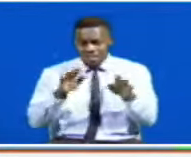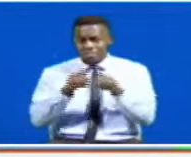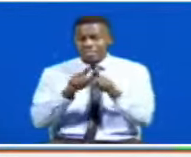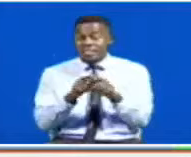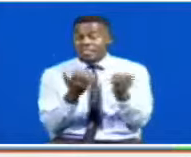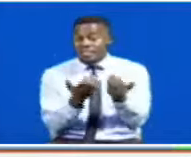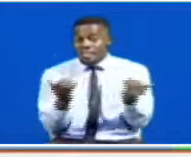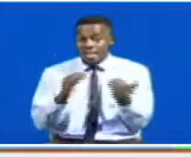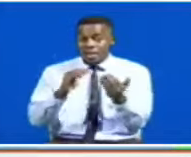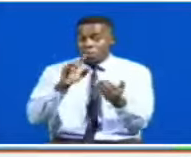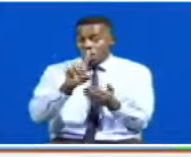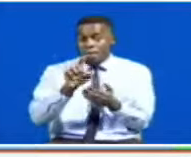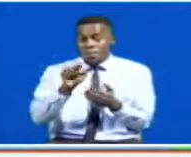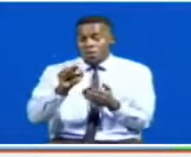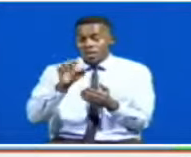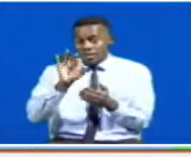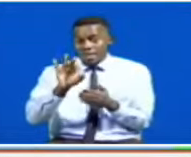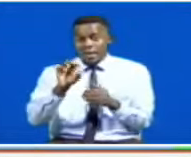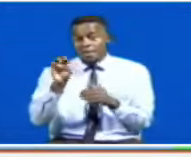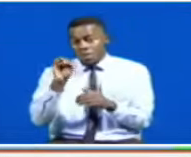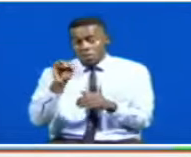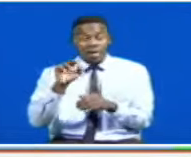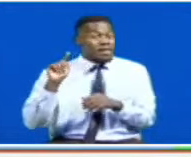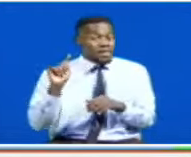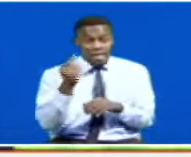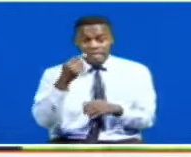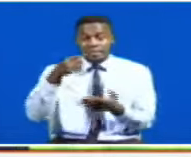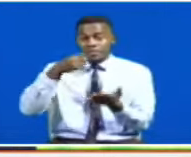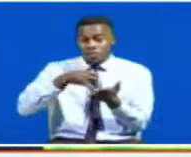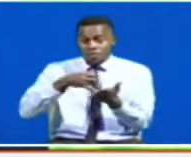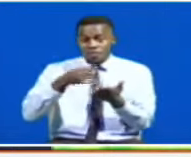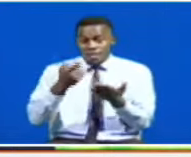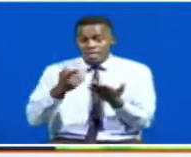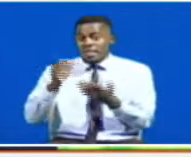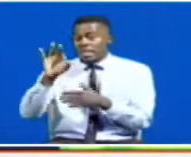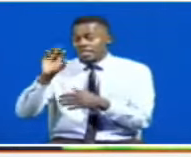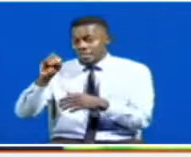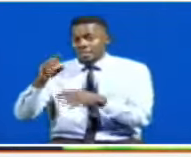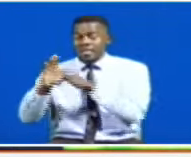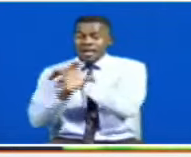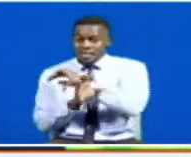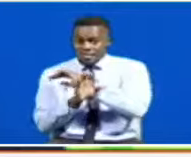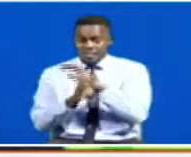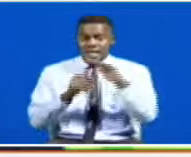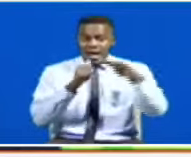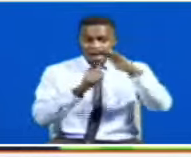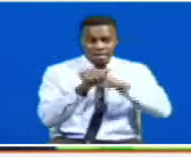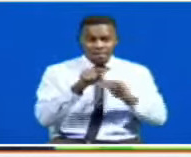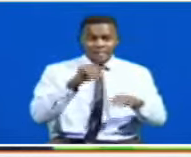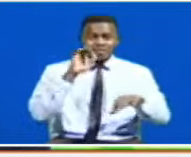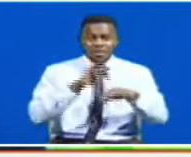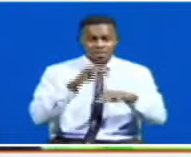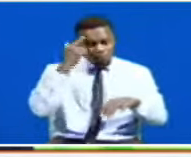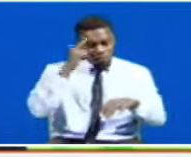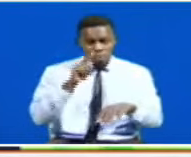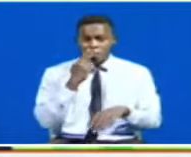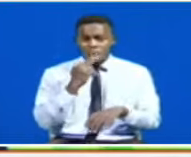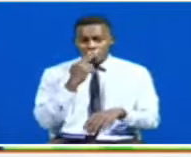milioni 1.3. Kenya ni mojawapo ya mataifa 30 ulimwenguni yenye mzigo mkubwa wa maambukizi ya kifua